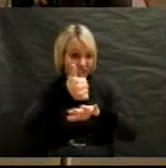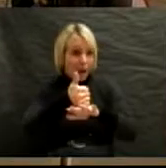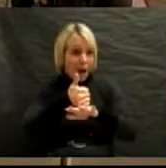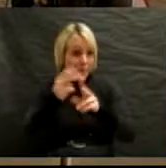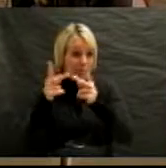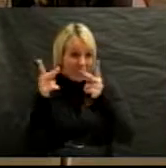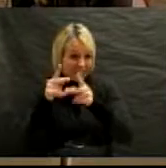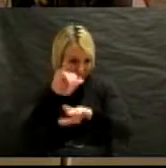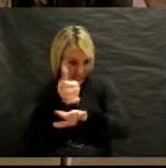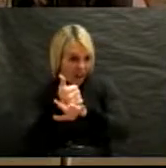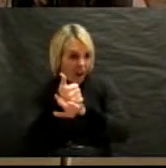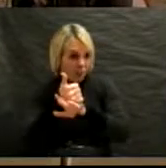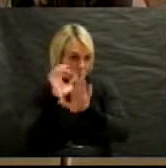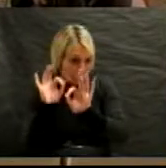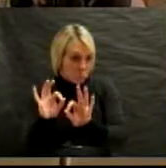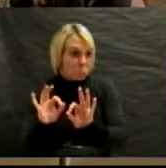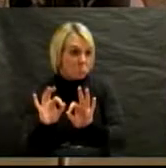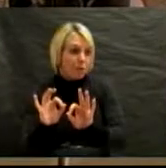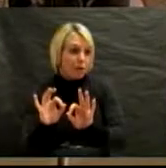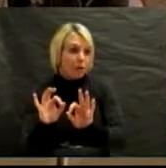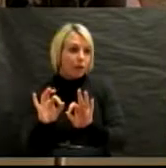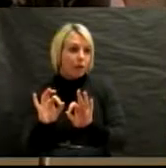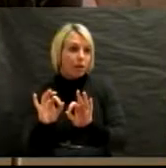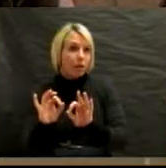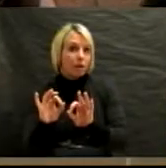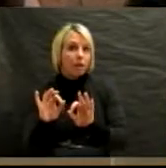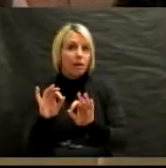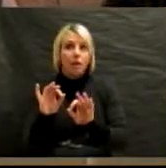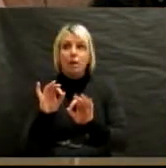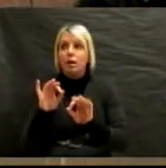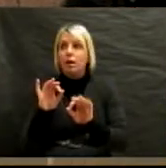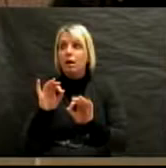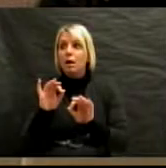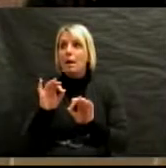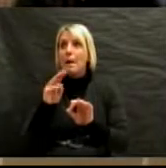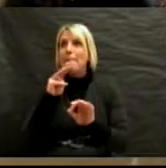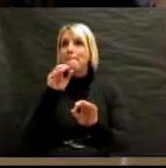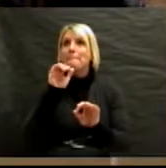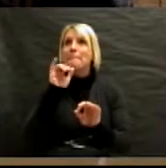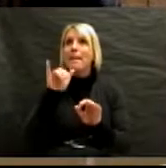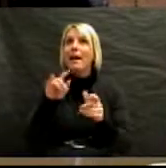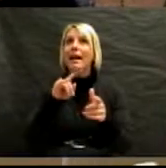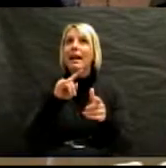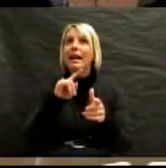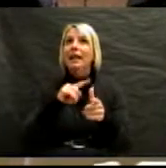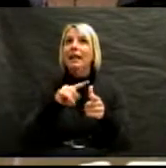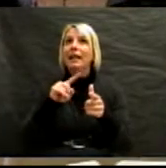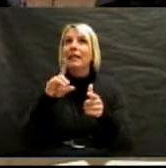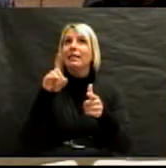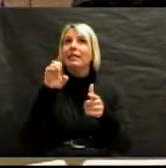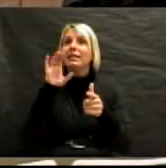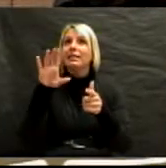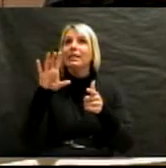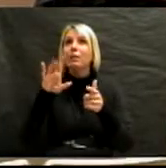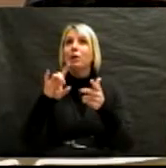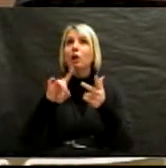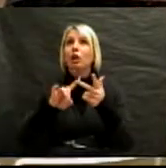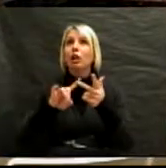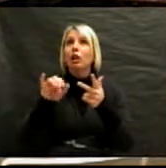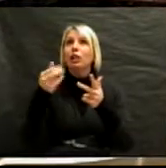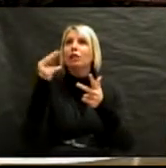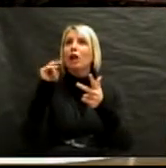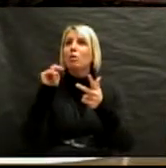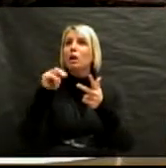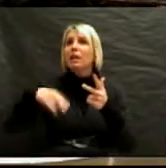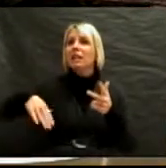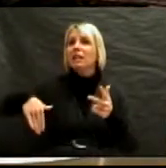There are the May, December, and January meetings location, it needs to be determined, but it kind of depends